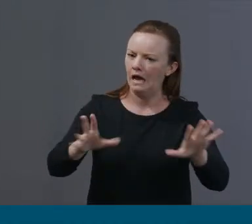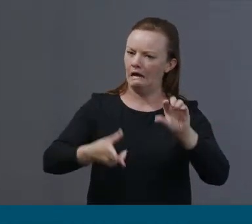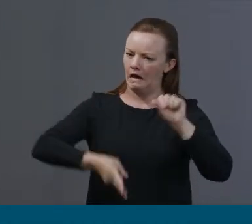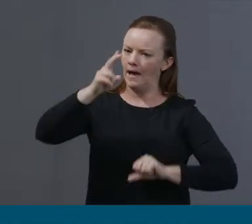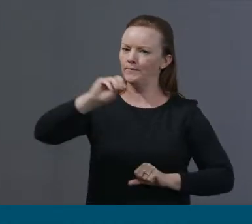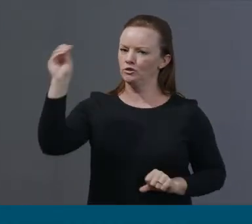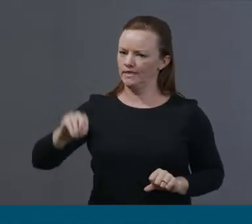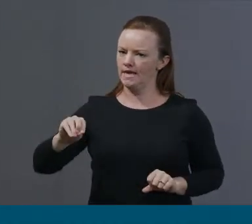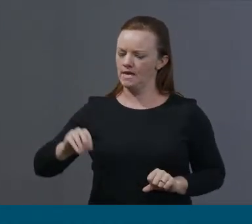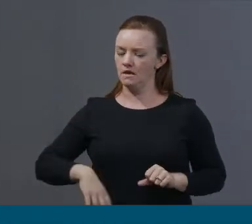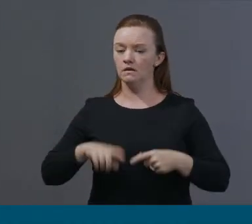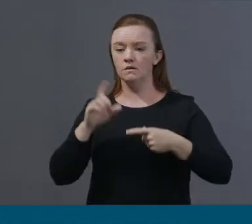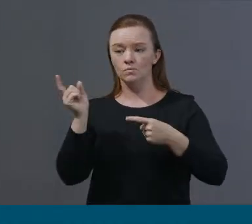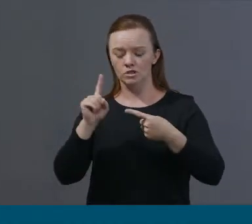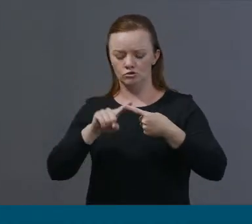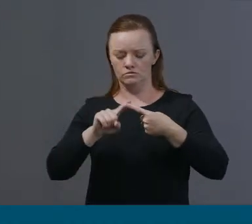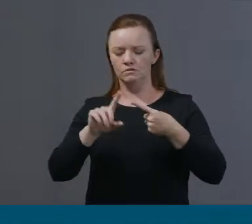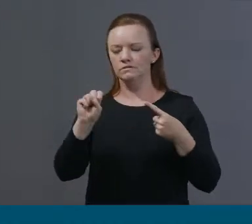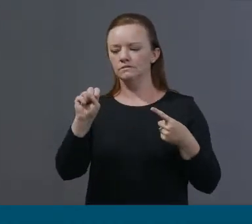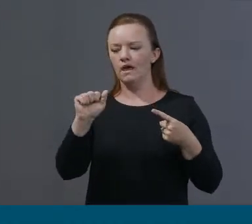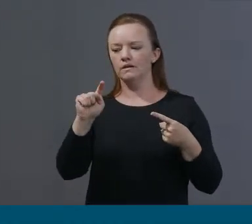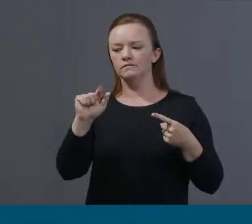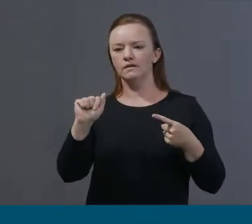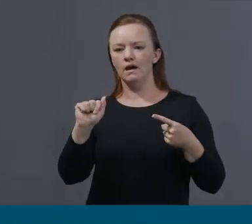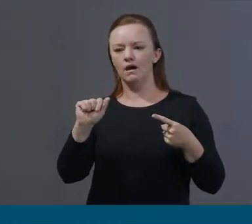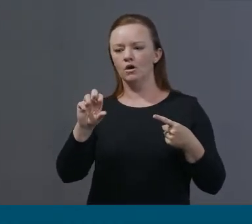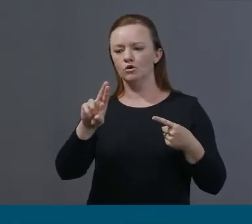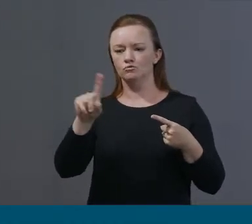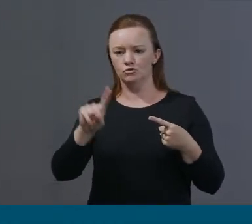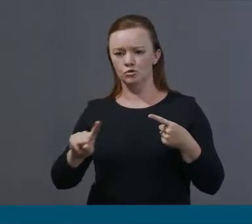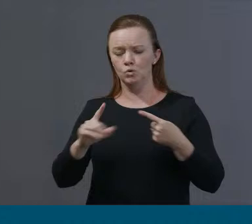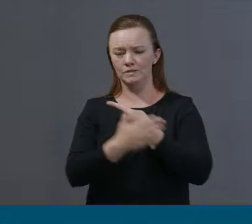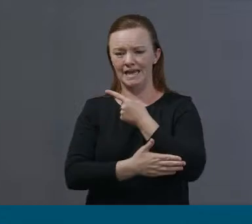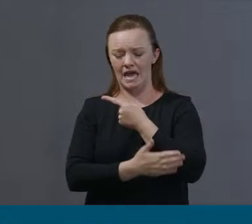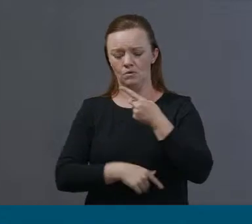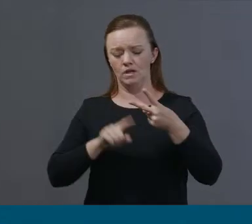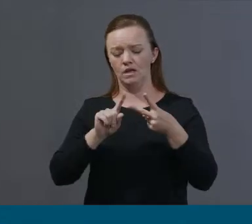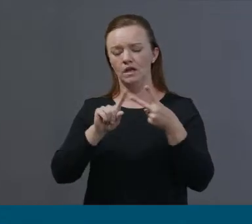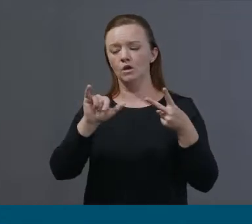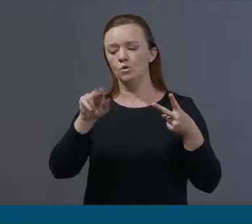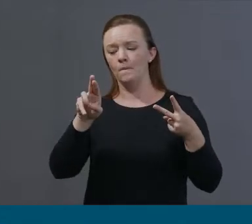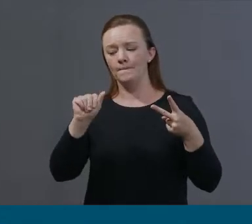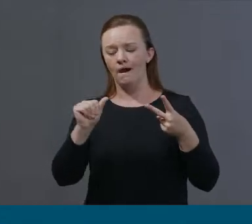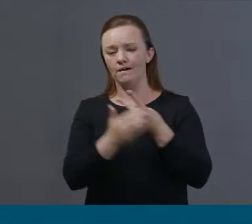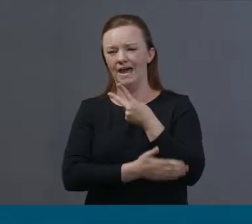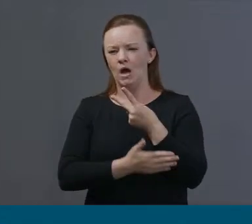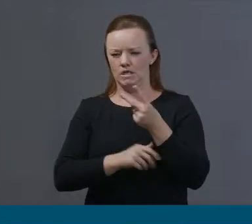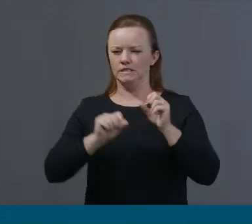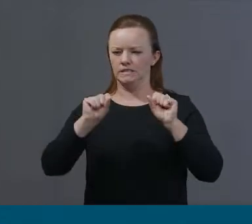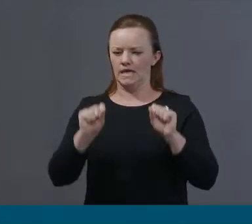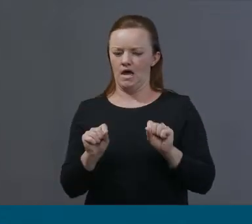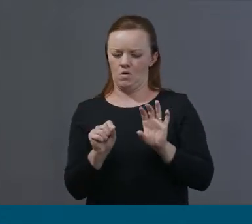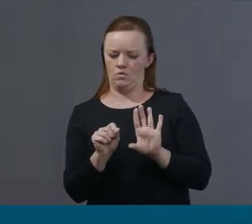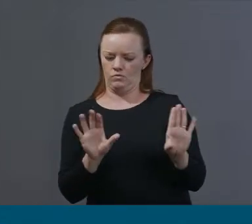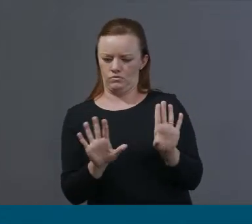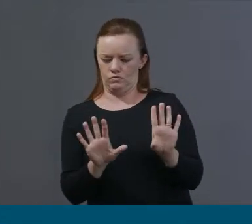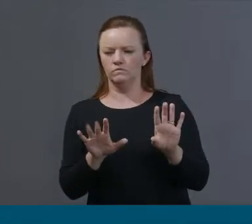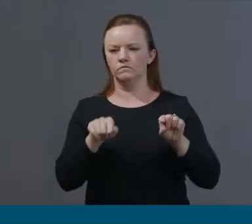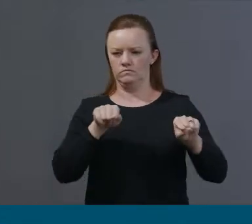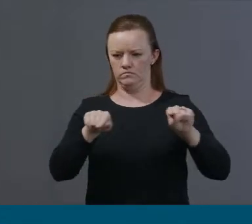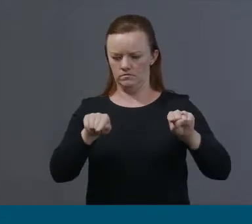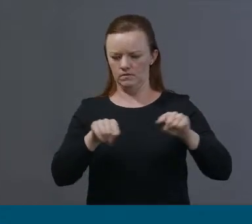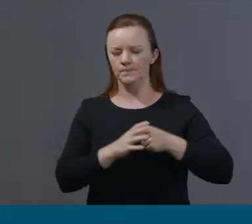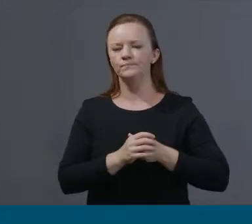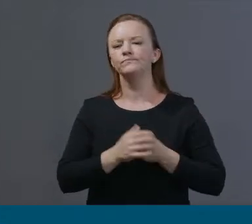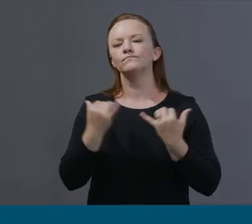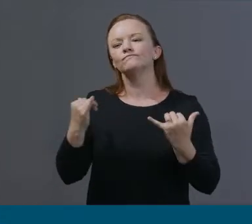This is both Santa Cruz County and Yuma. We're having ongoing conversations with local leaders, talking with